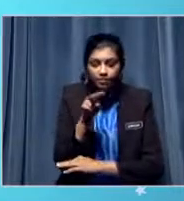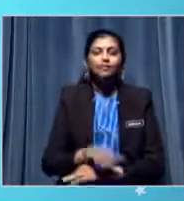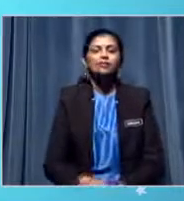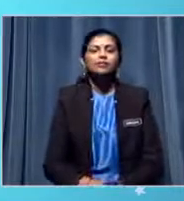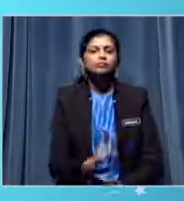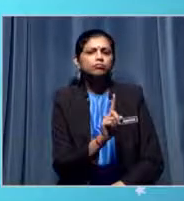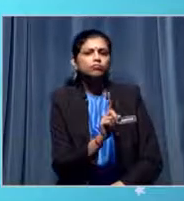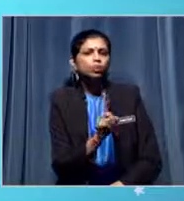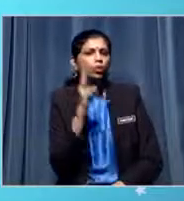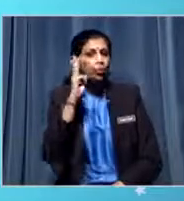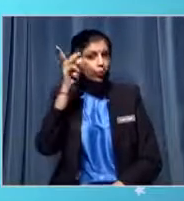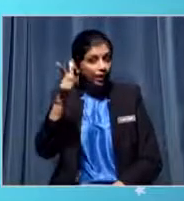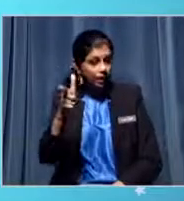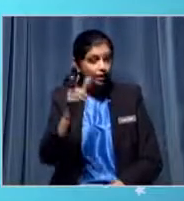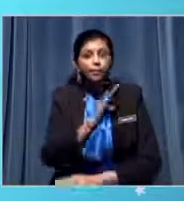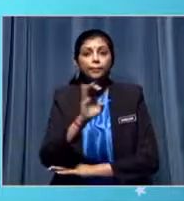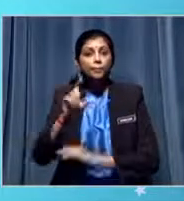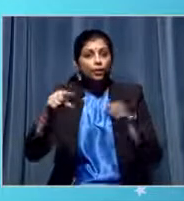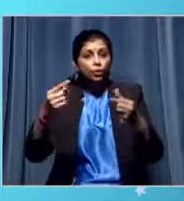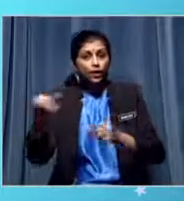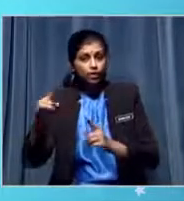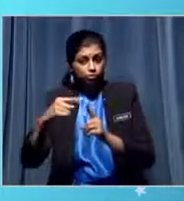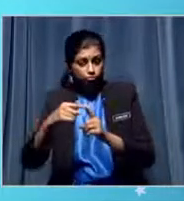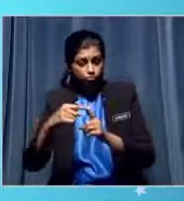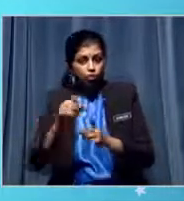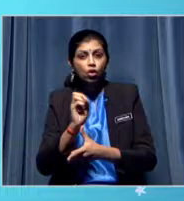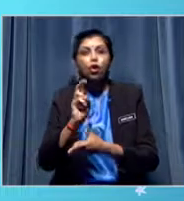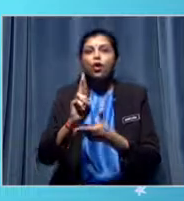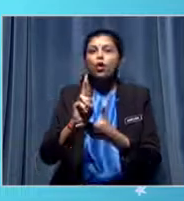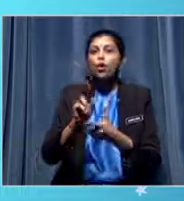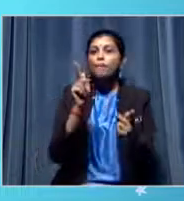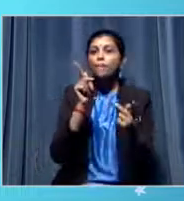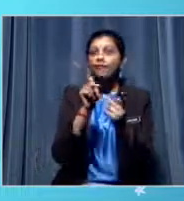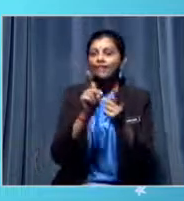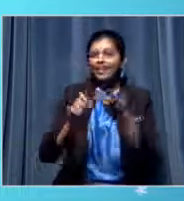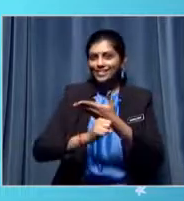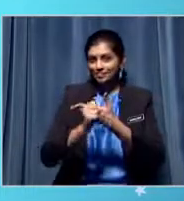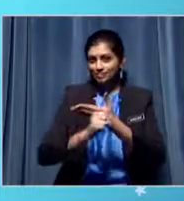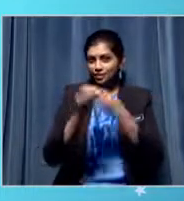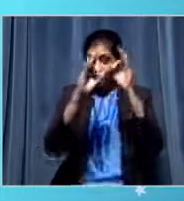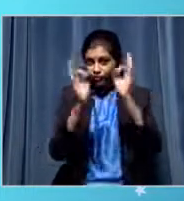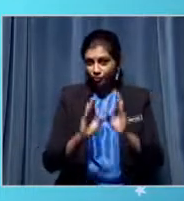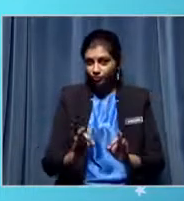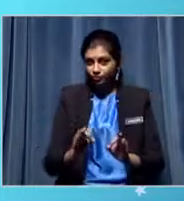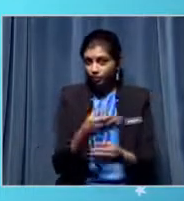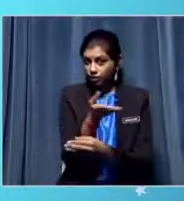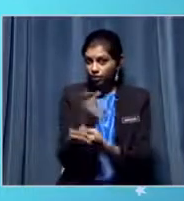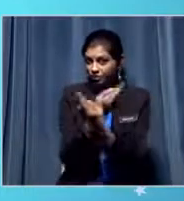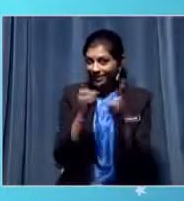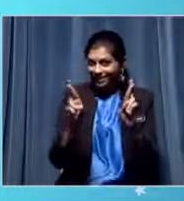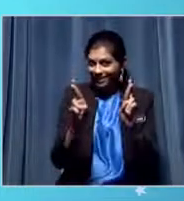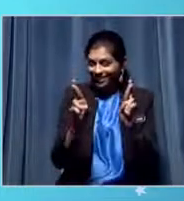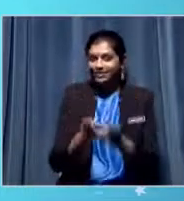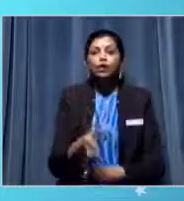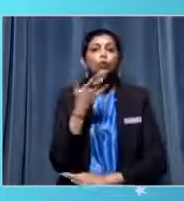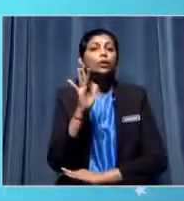will be going to, or perfect simple form. Okay, are you ready?